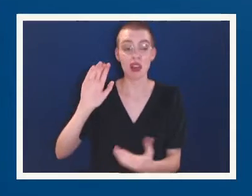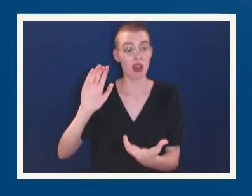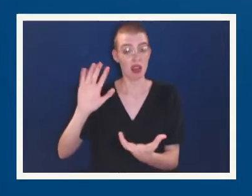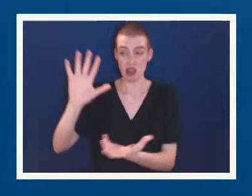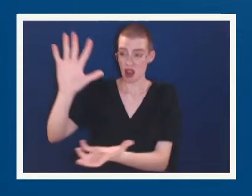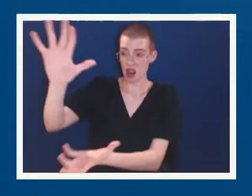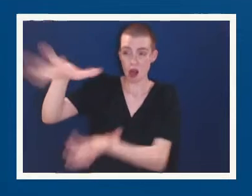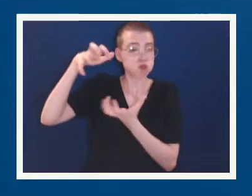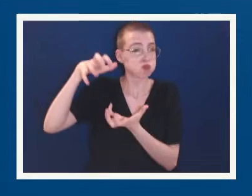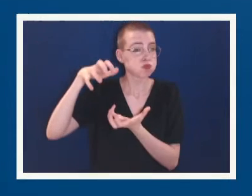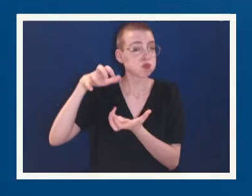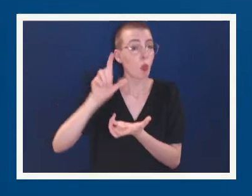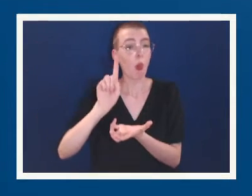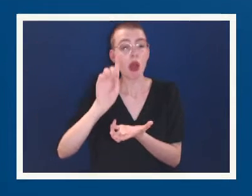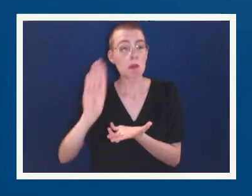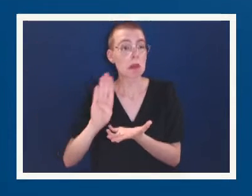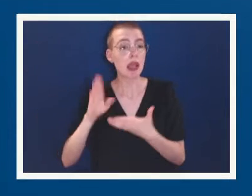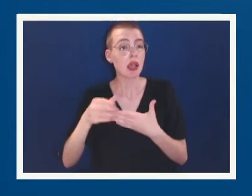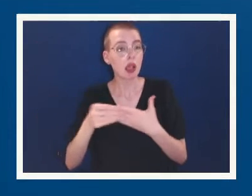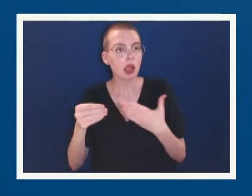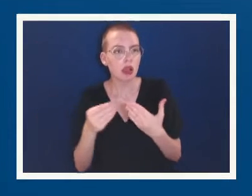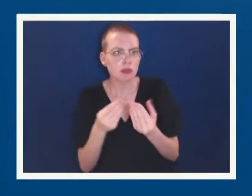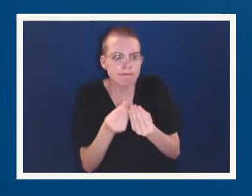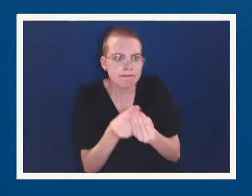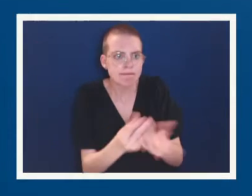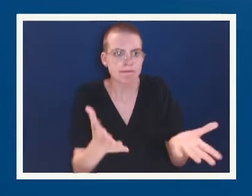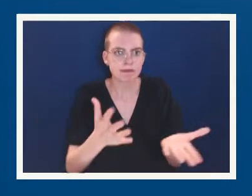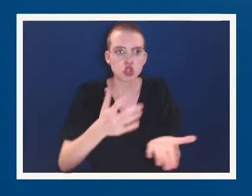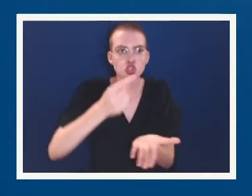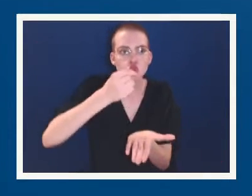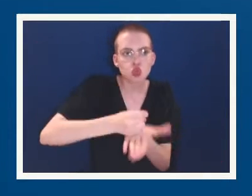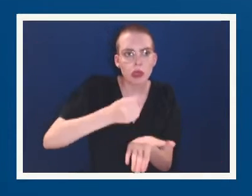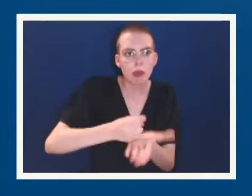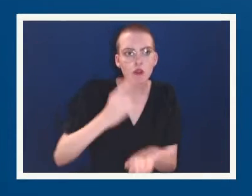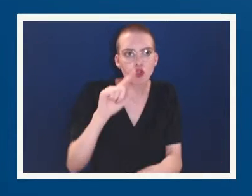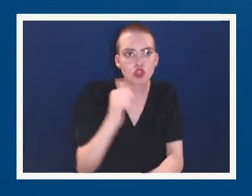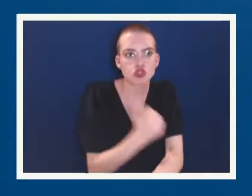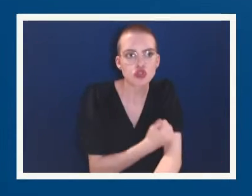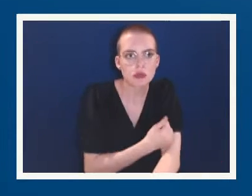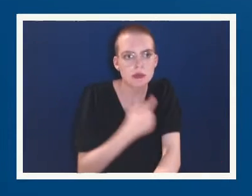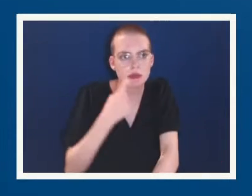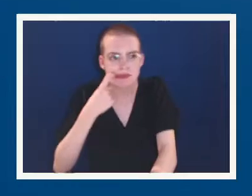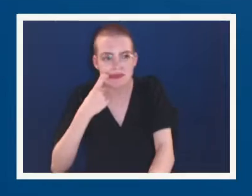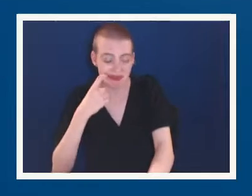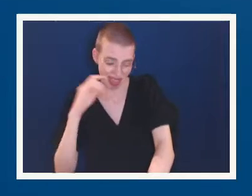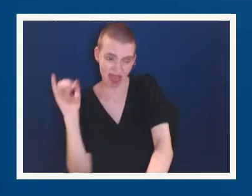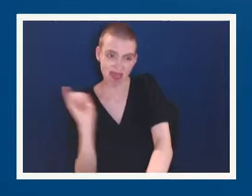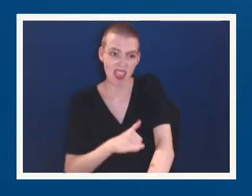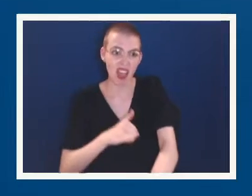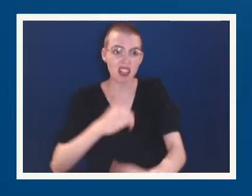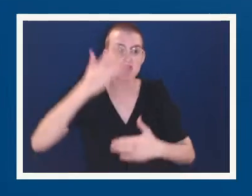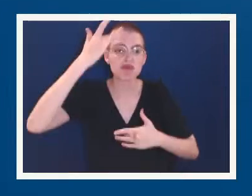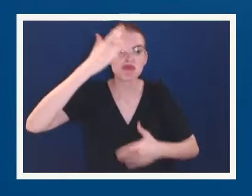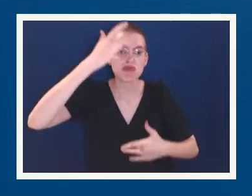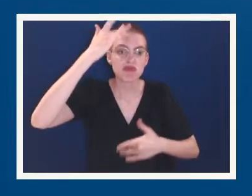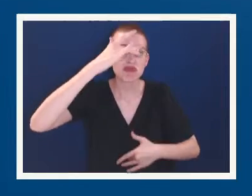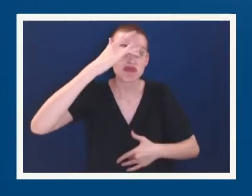to Pennsylvania for treatment because we understand drug addiction is a disease, not a crime.